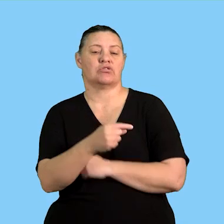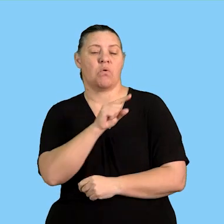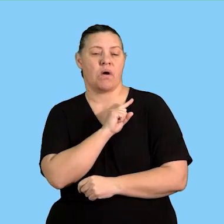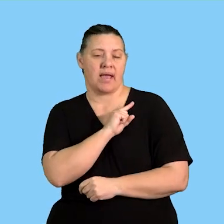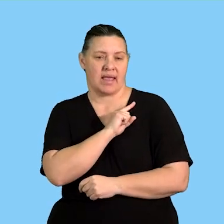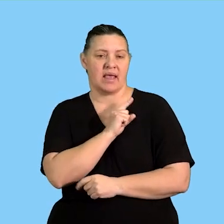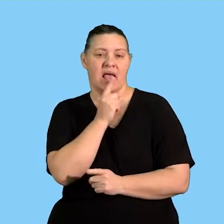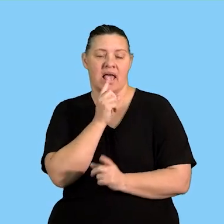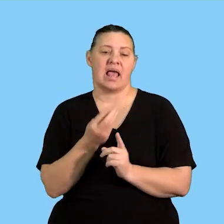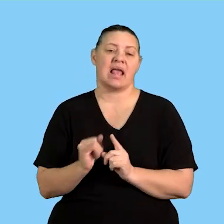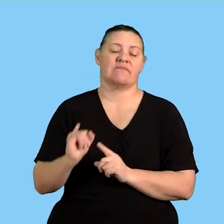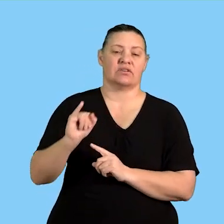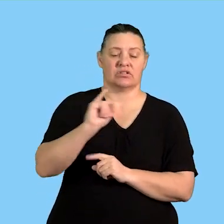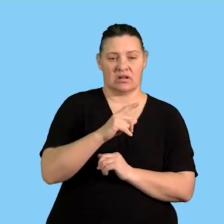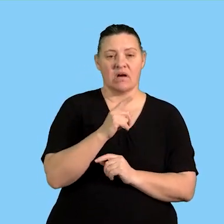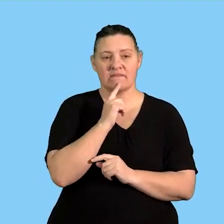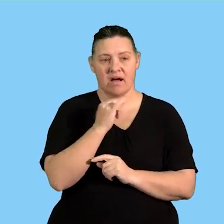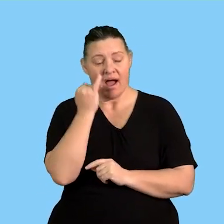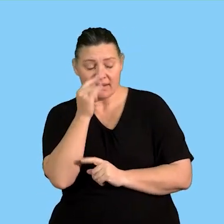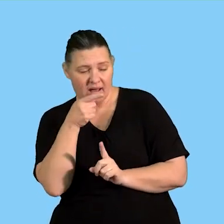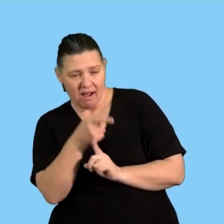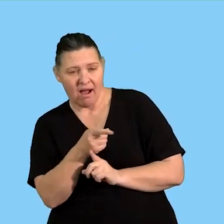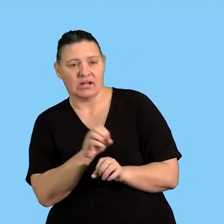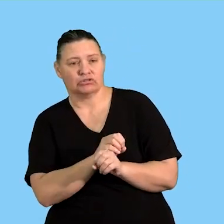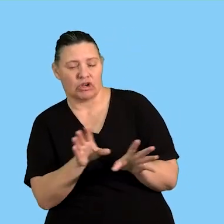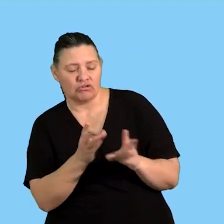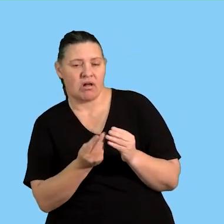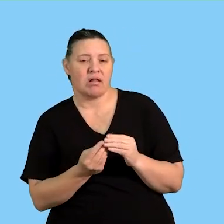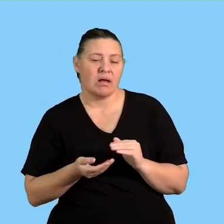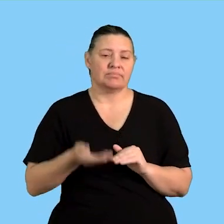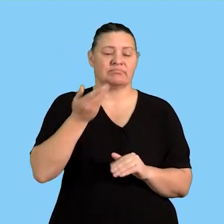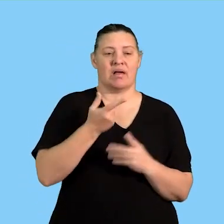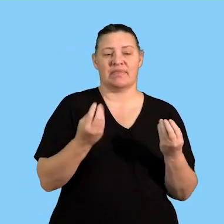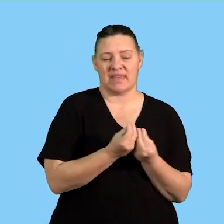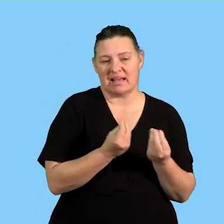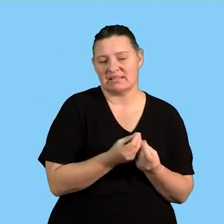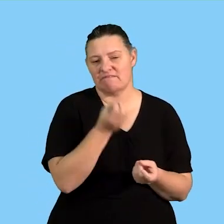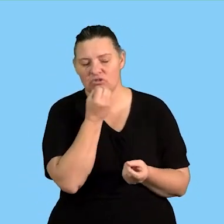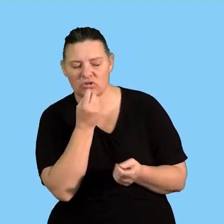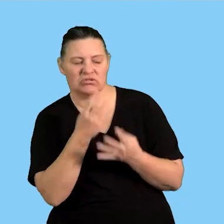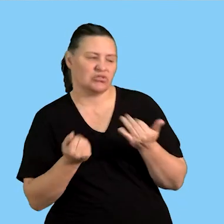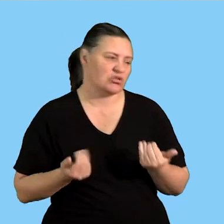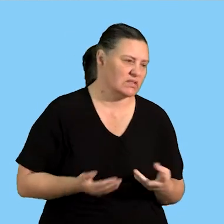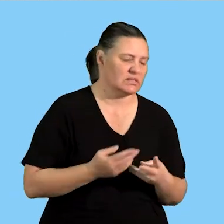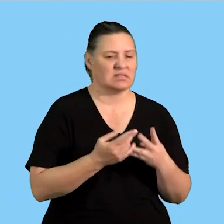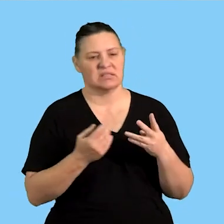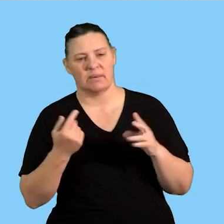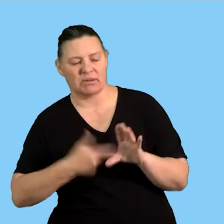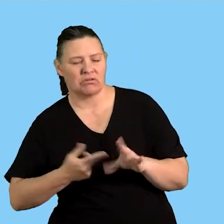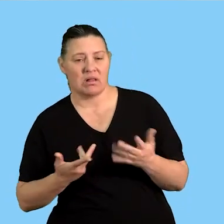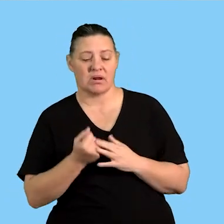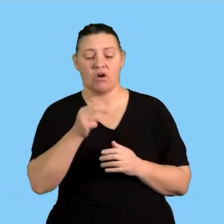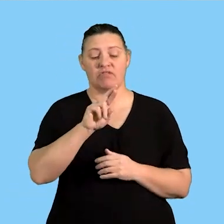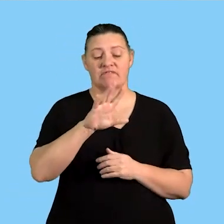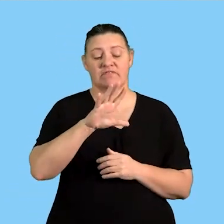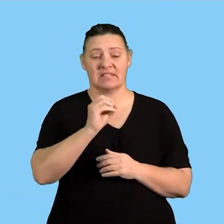The inflation, due to the idea of the general increase of prices of goods and services. Remember, the 50 Rand